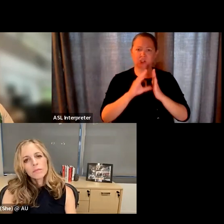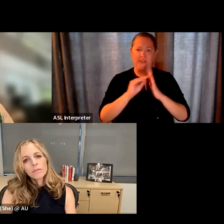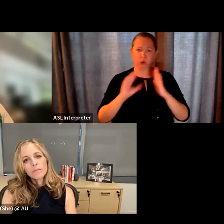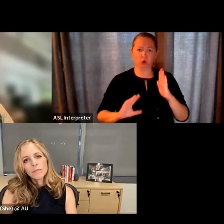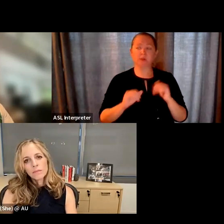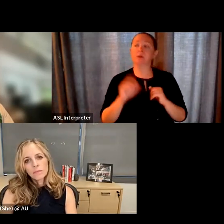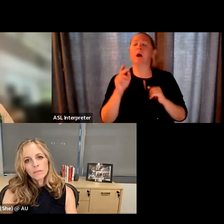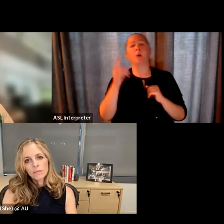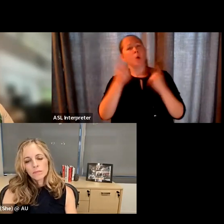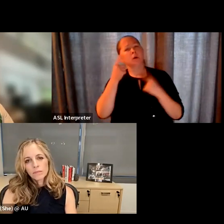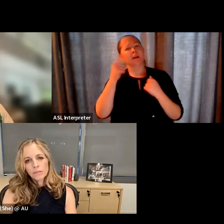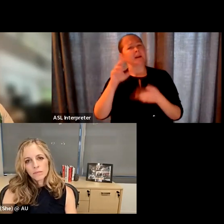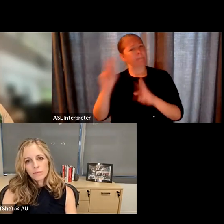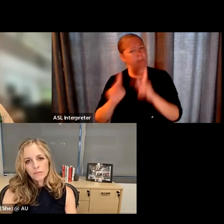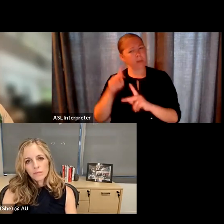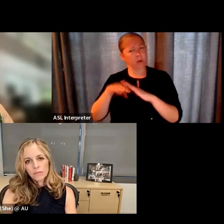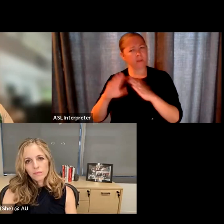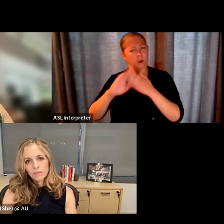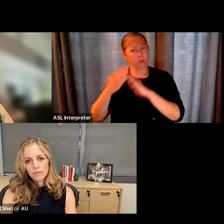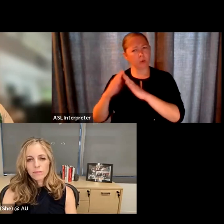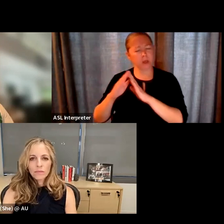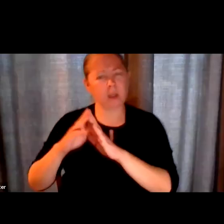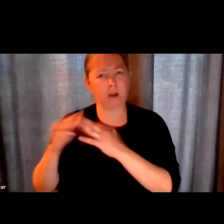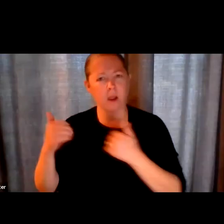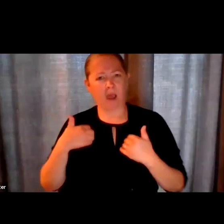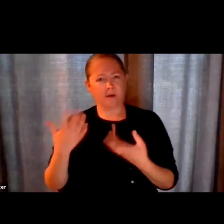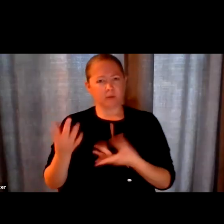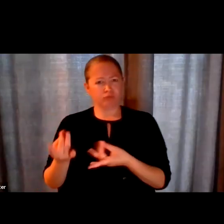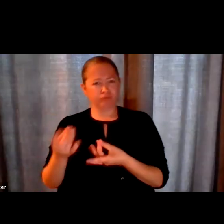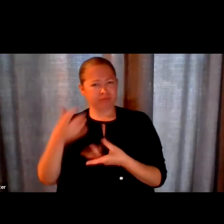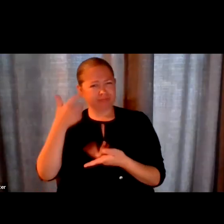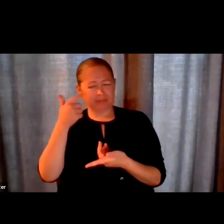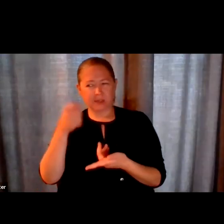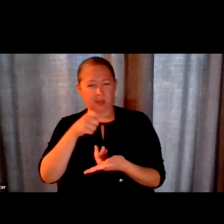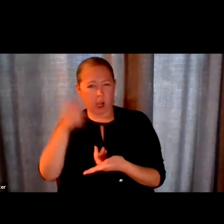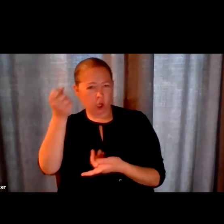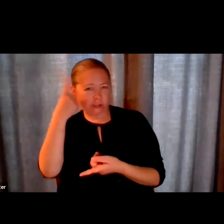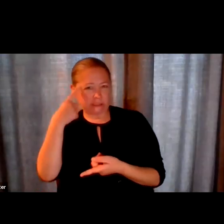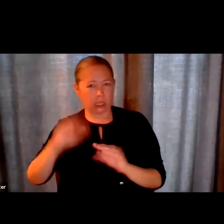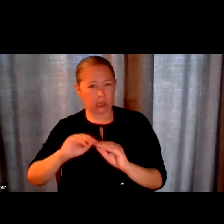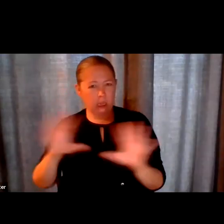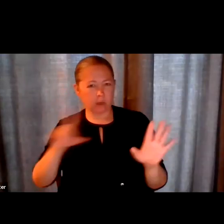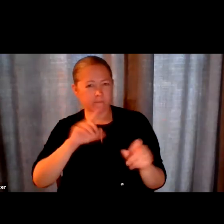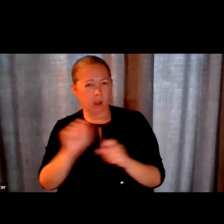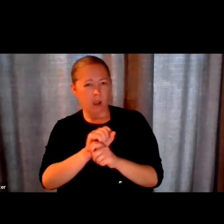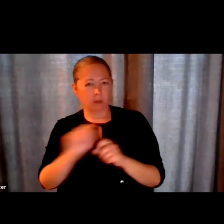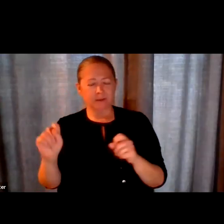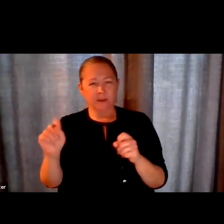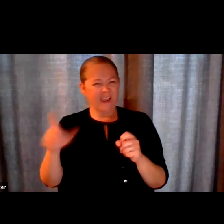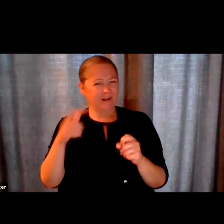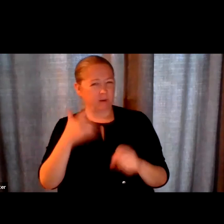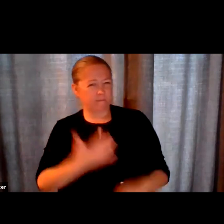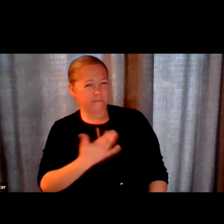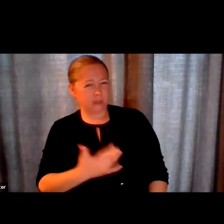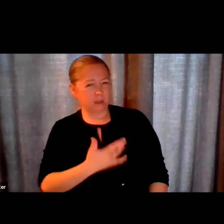in the community also have a hard time distinguishing what the facts were and what was being spun by the opposition? Like, was there a sense there that people